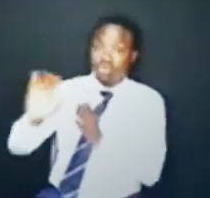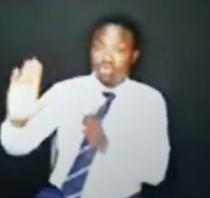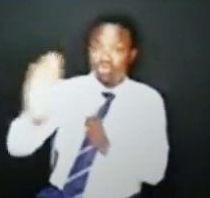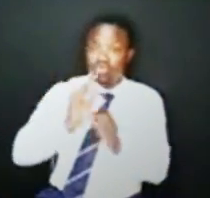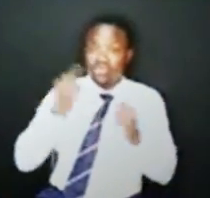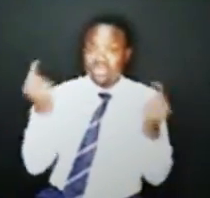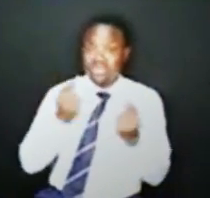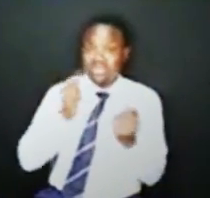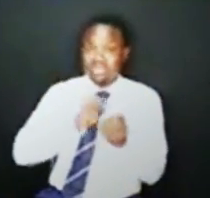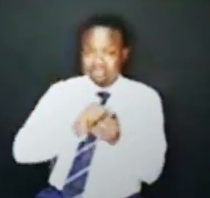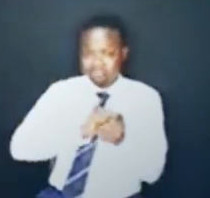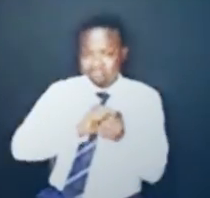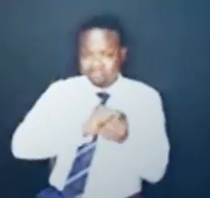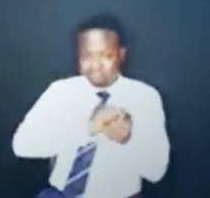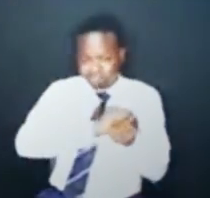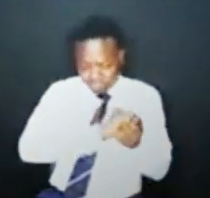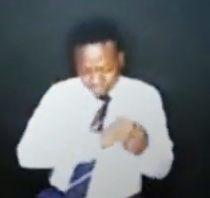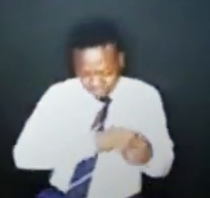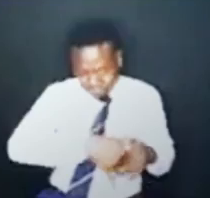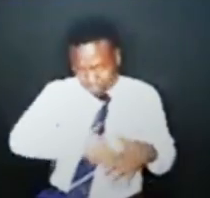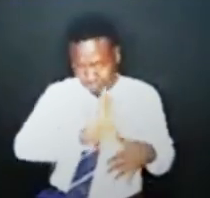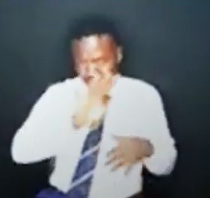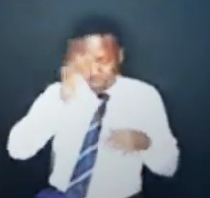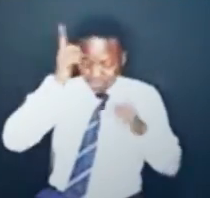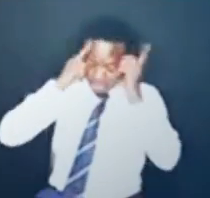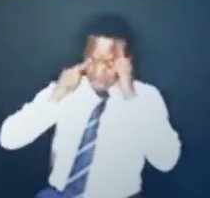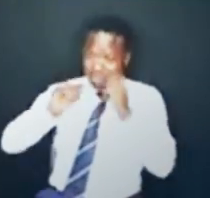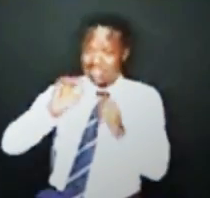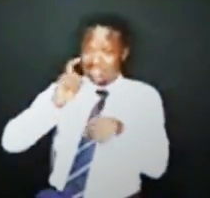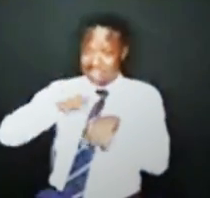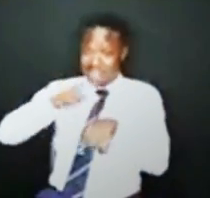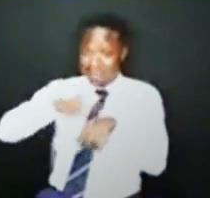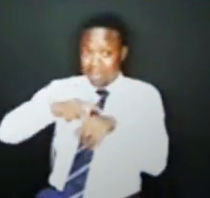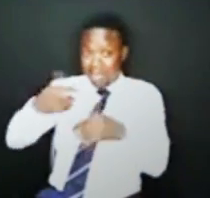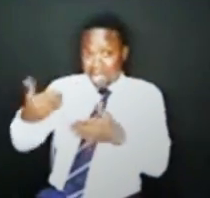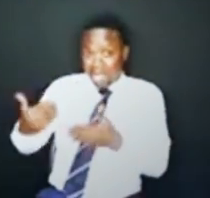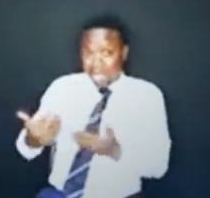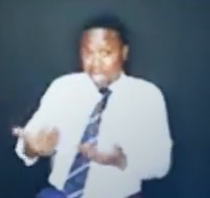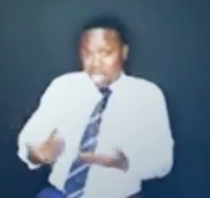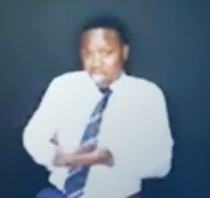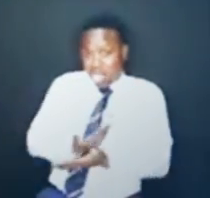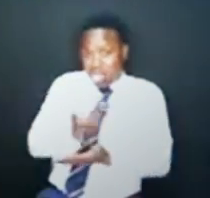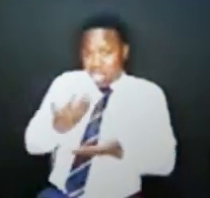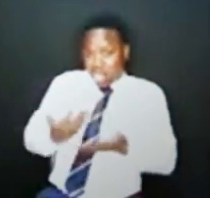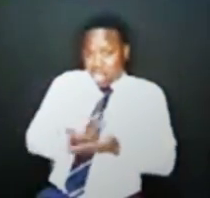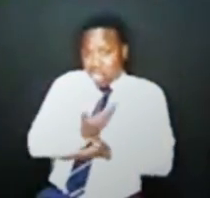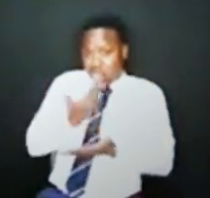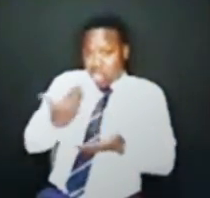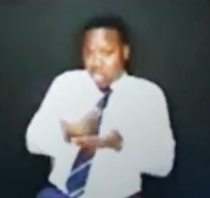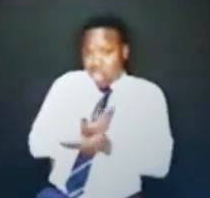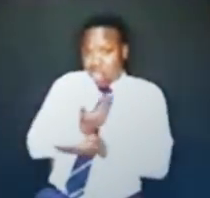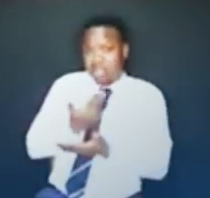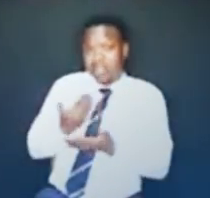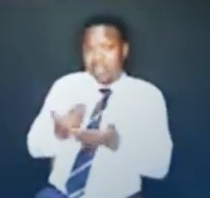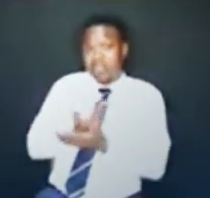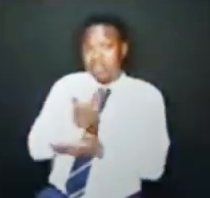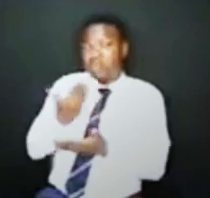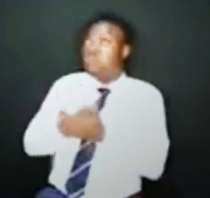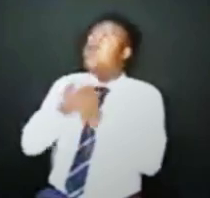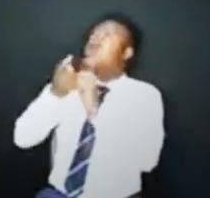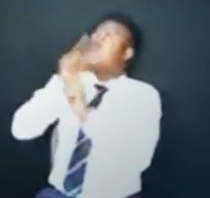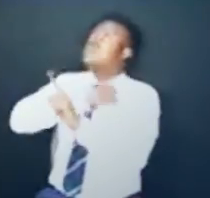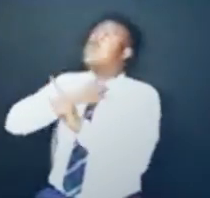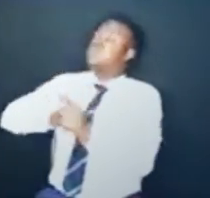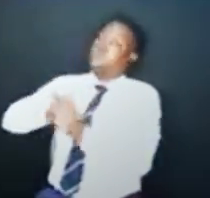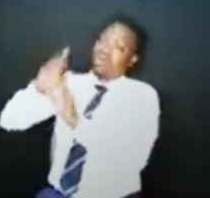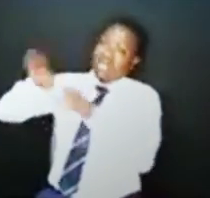out and that times of refreshing may come from the Lord. Will not come from the east or from